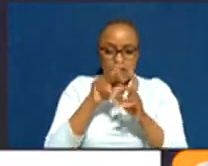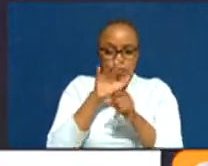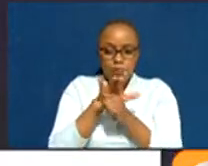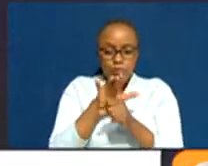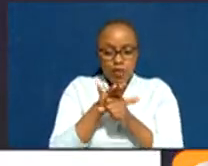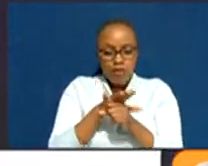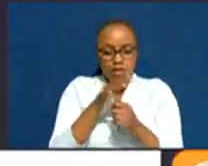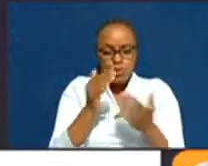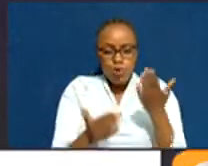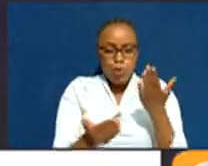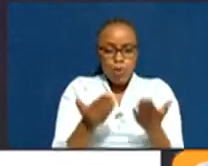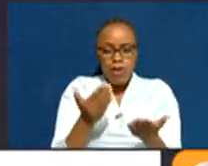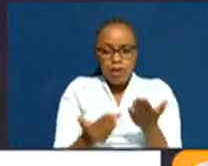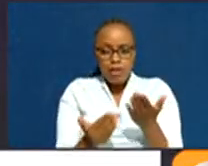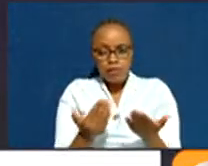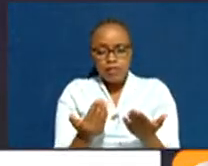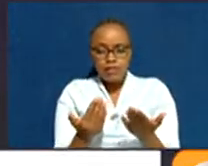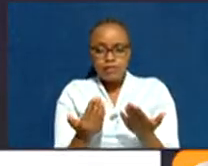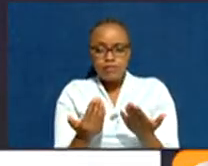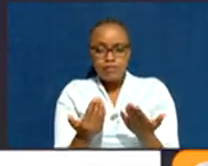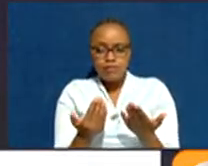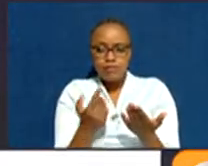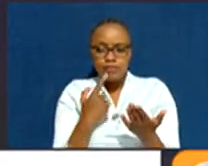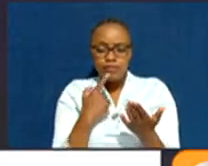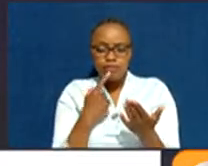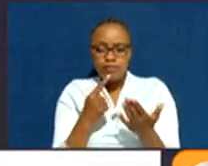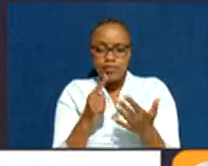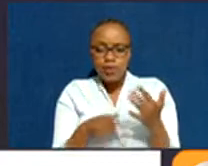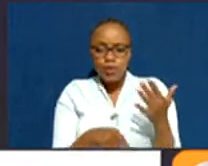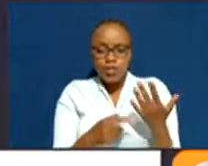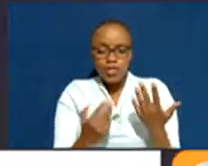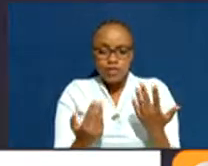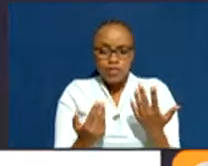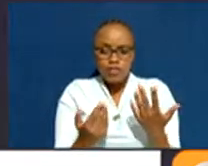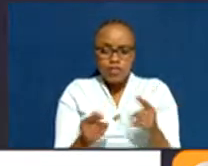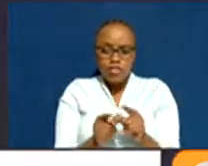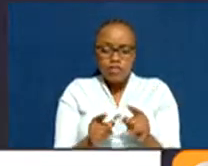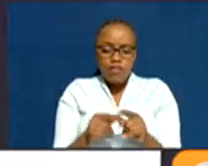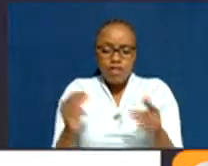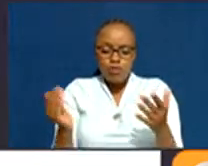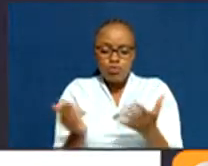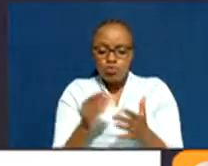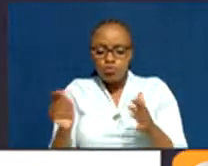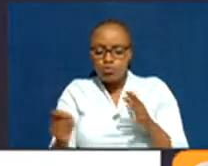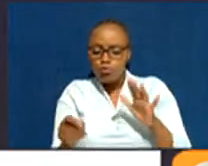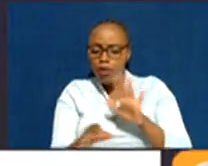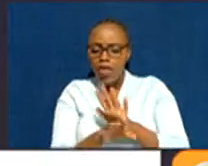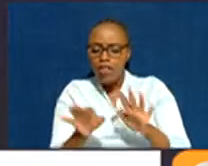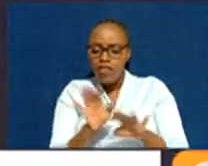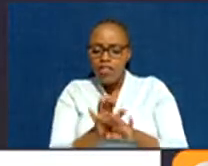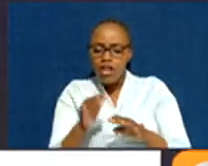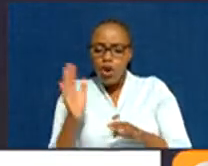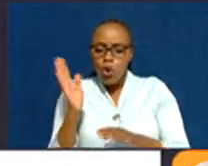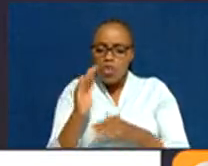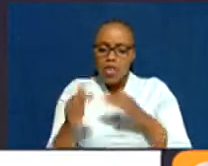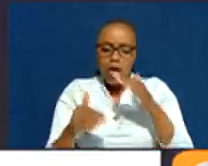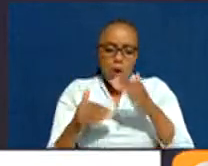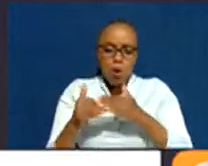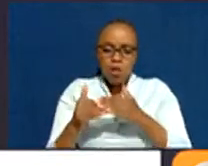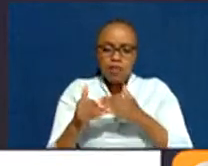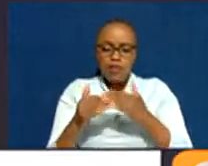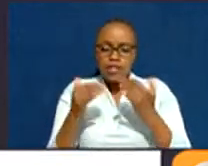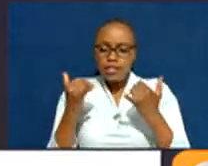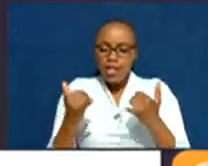kind of, shall I say, sweep it under the carpet, so to speak. And I think it's